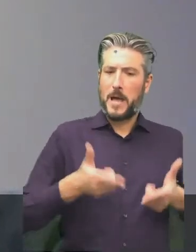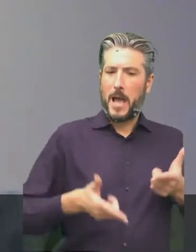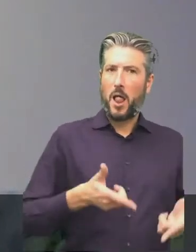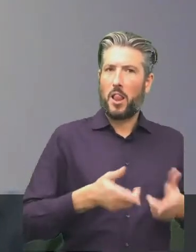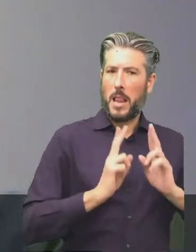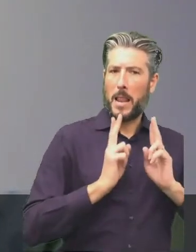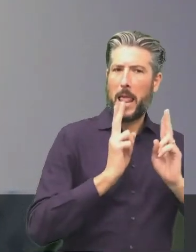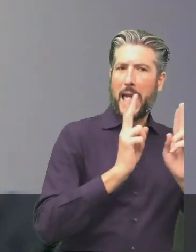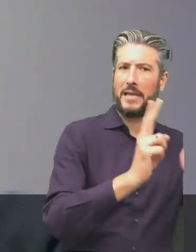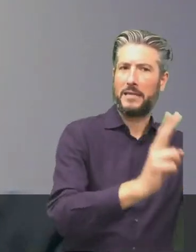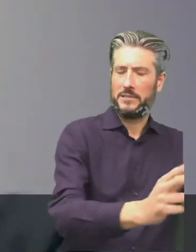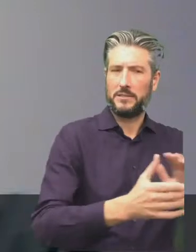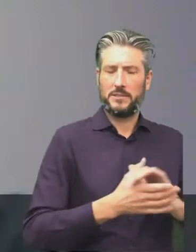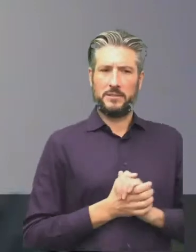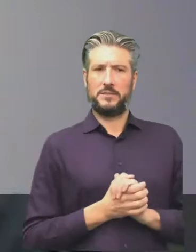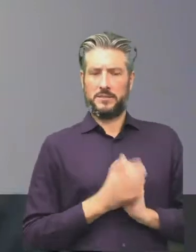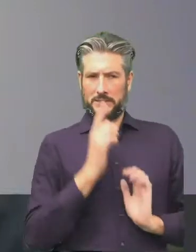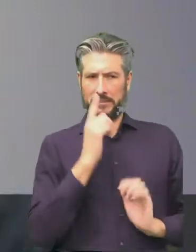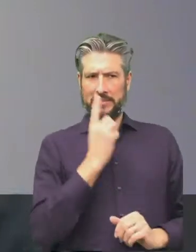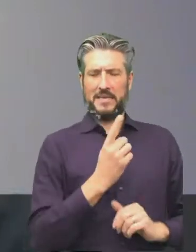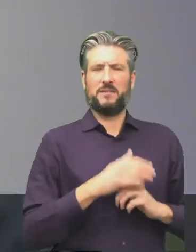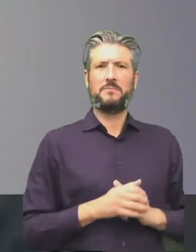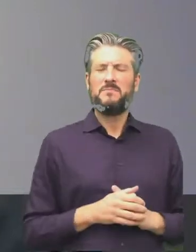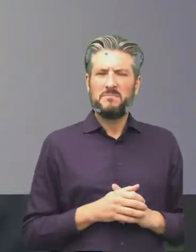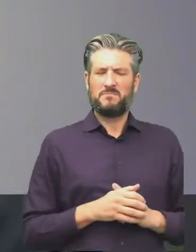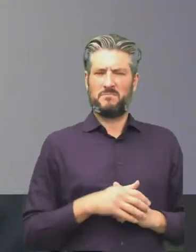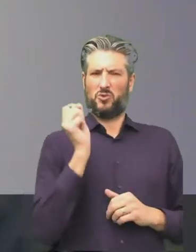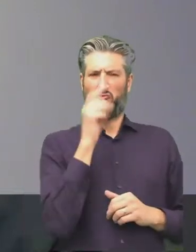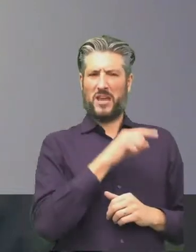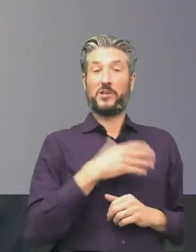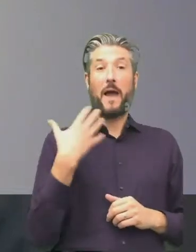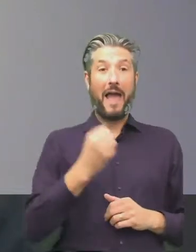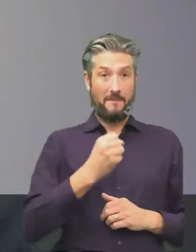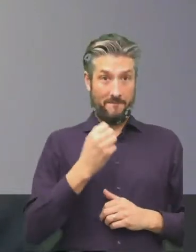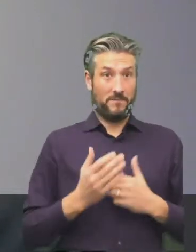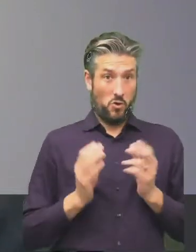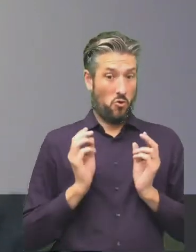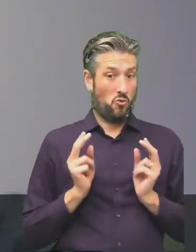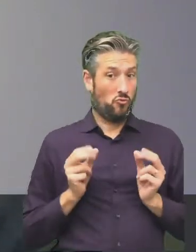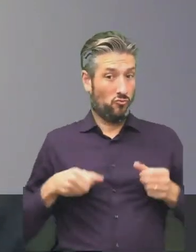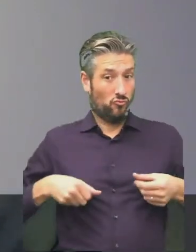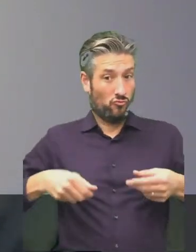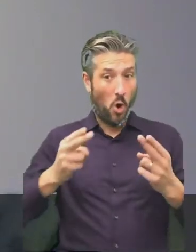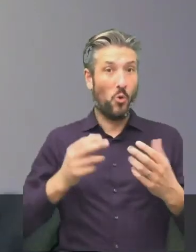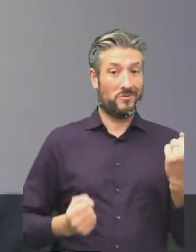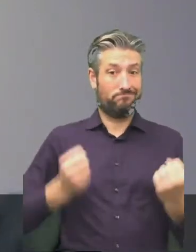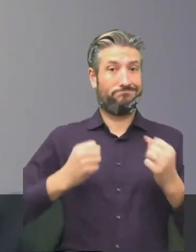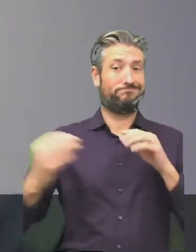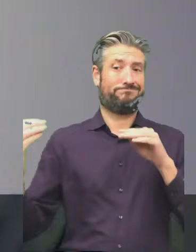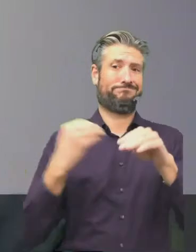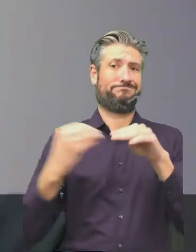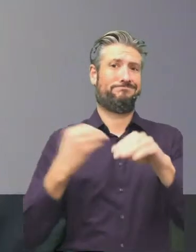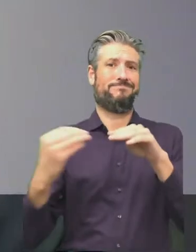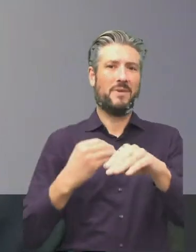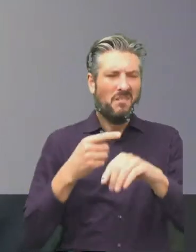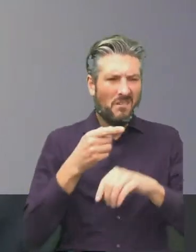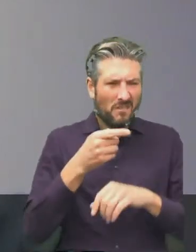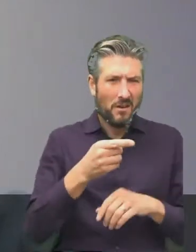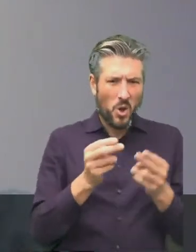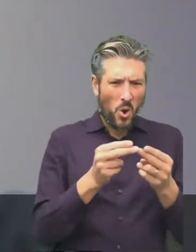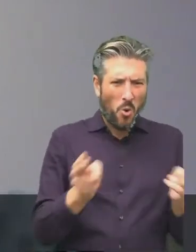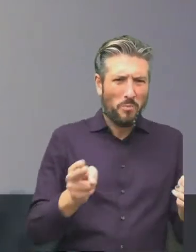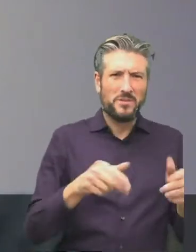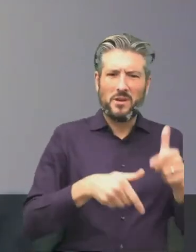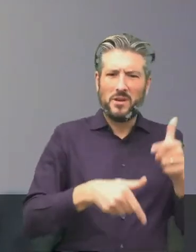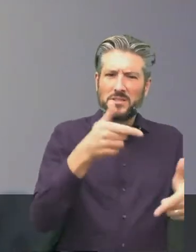start and end in the middle of a very busy road, which is very dangerous for cyclists, particularly new ones like myself,